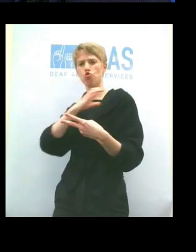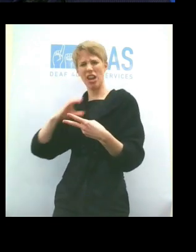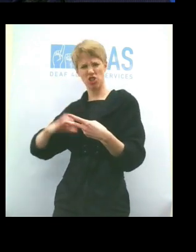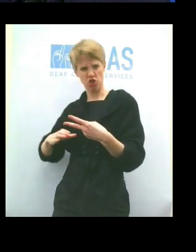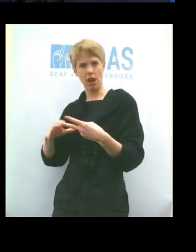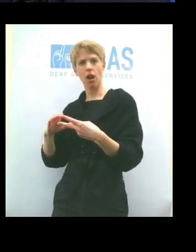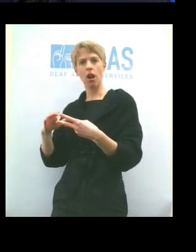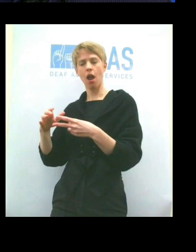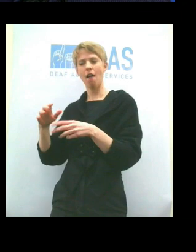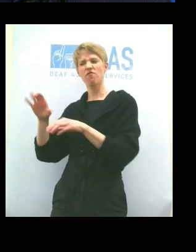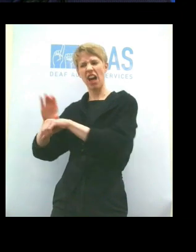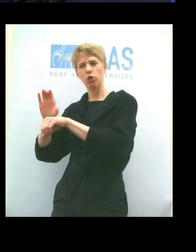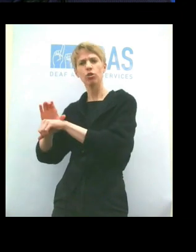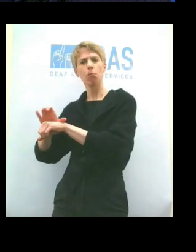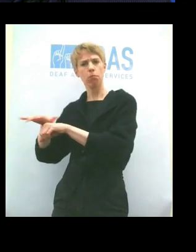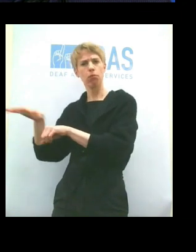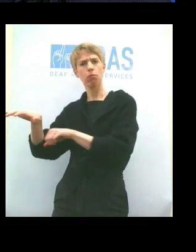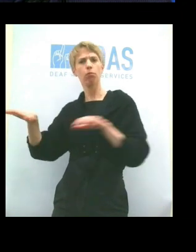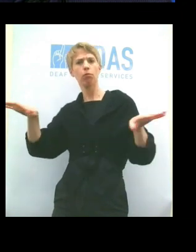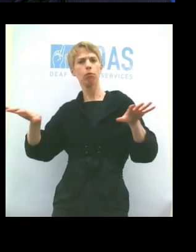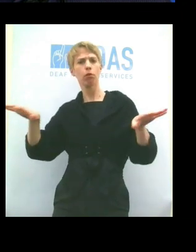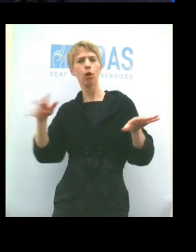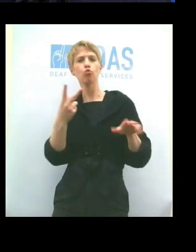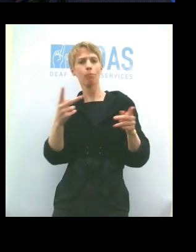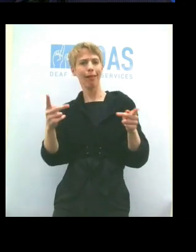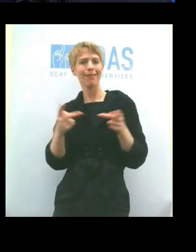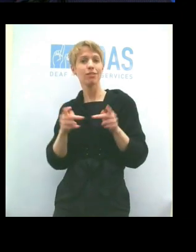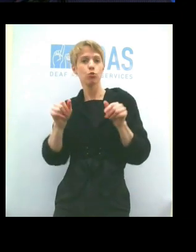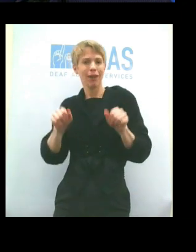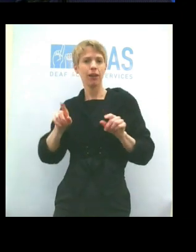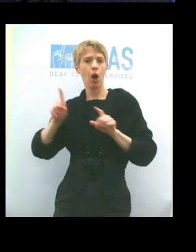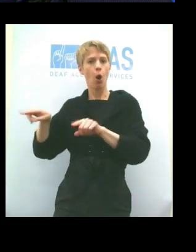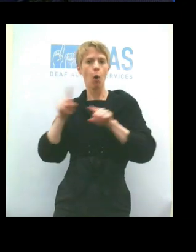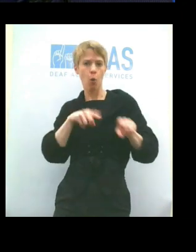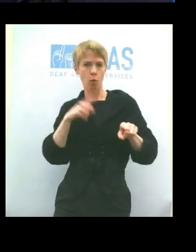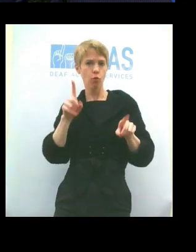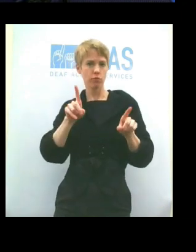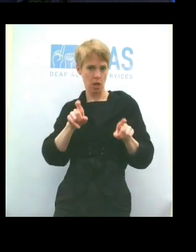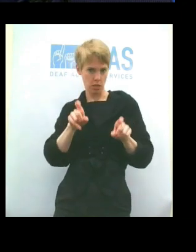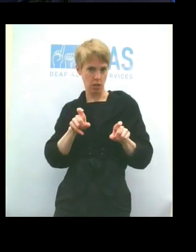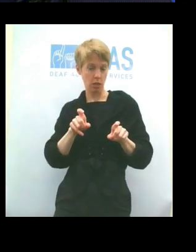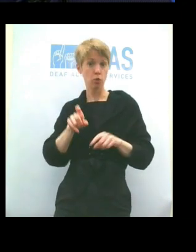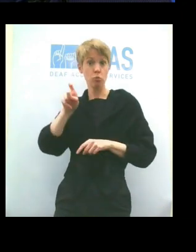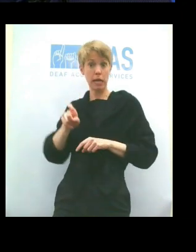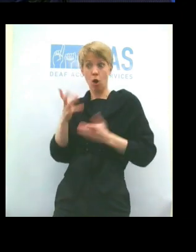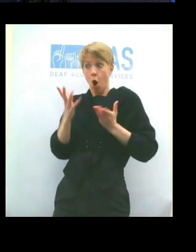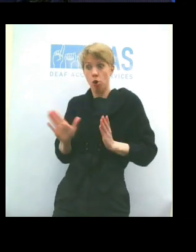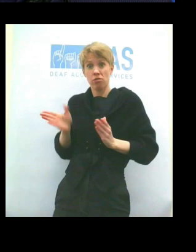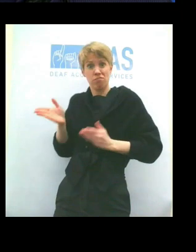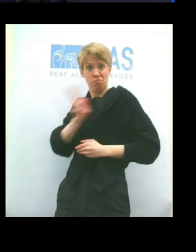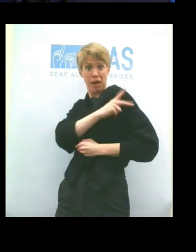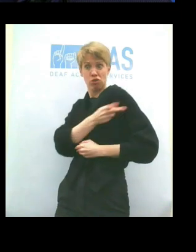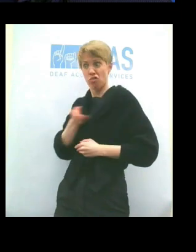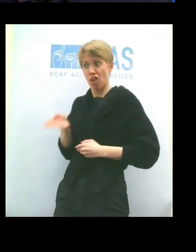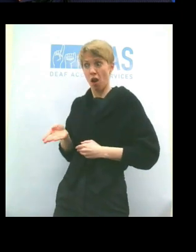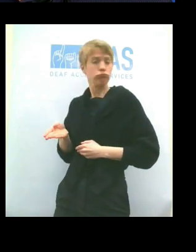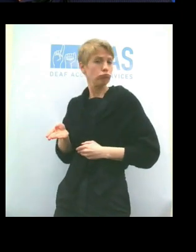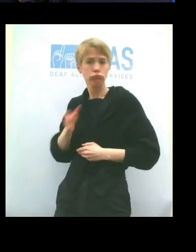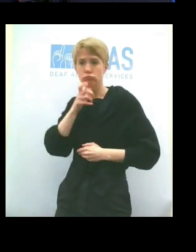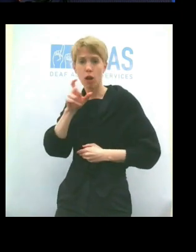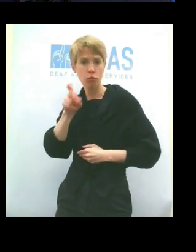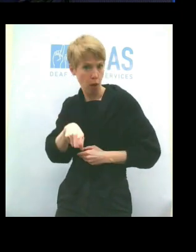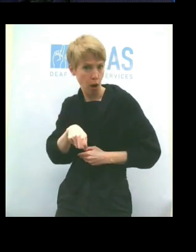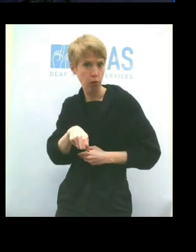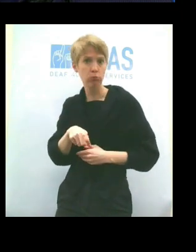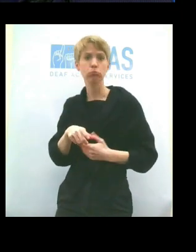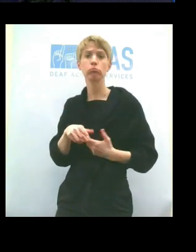Karen. You do not have to be a Jericho Road patient. You do not have to or have insurance, have a lab order, or make an appointment.